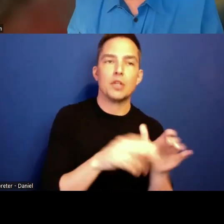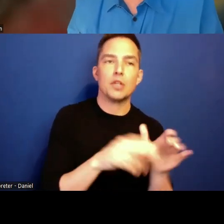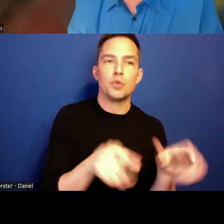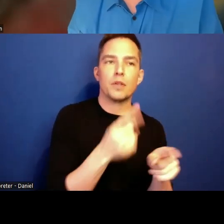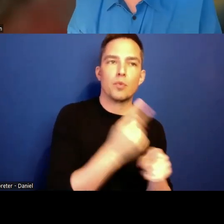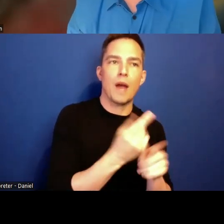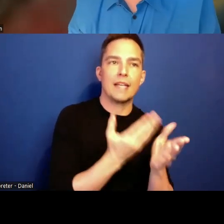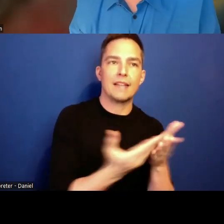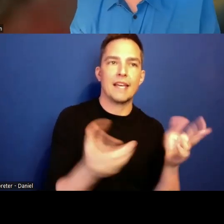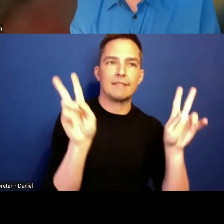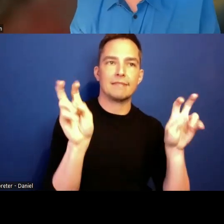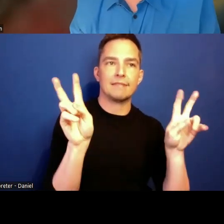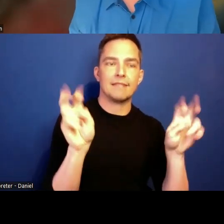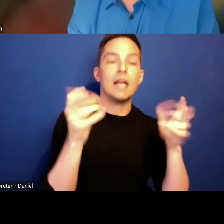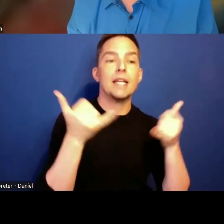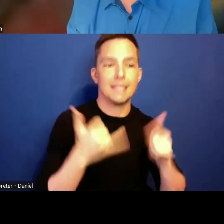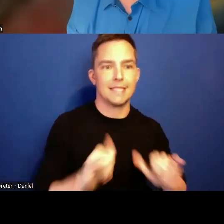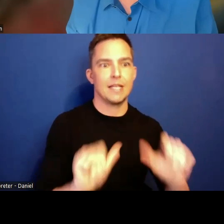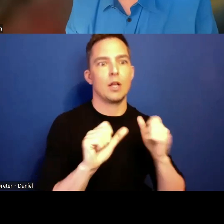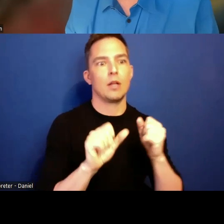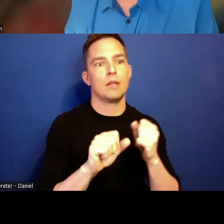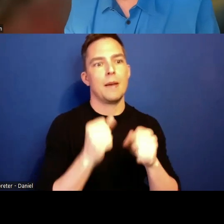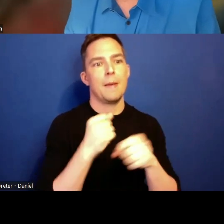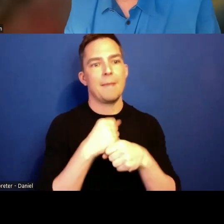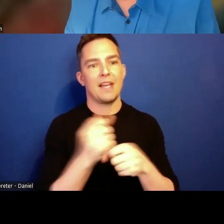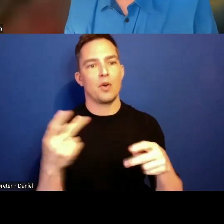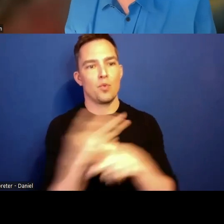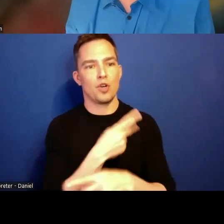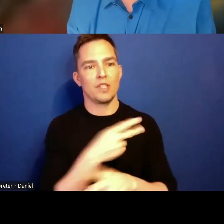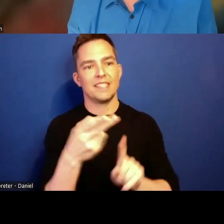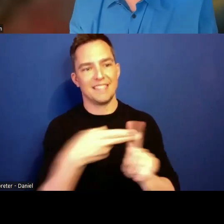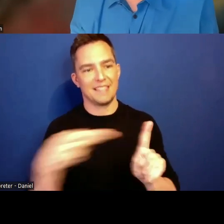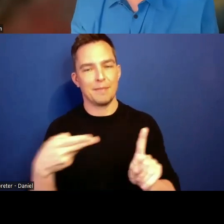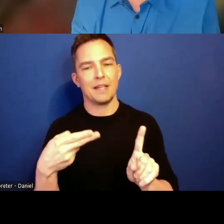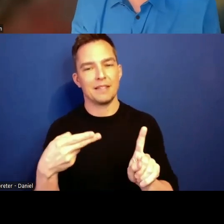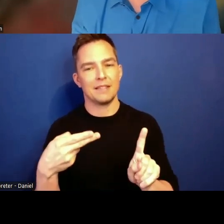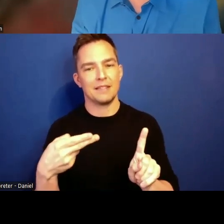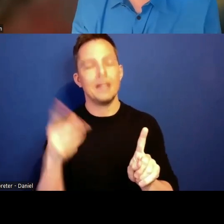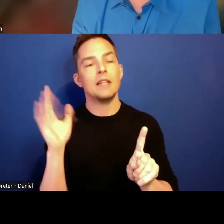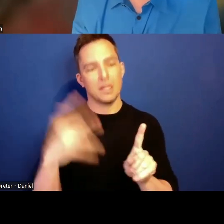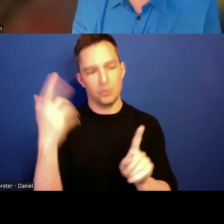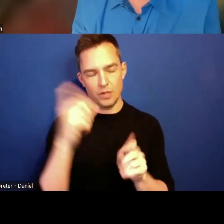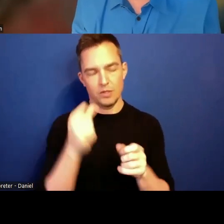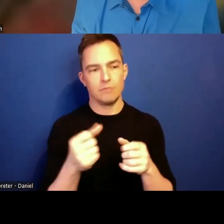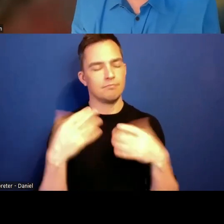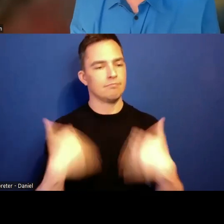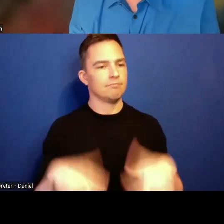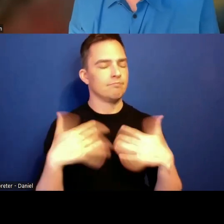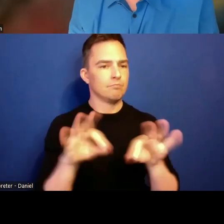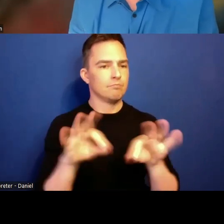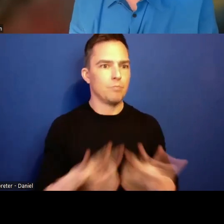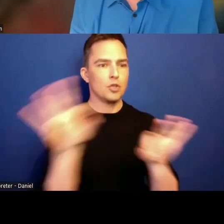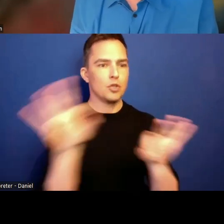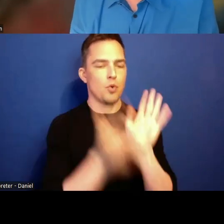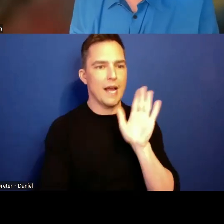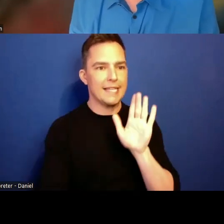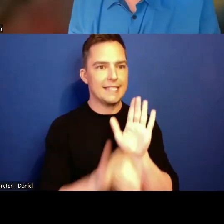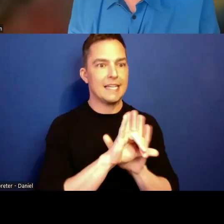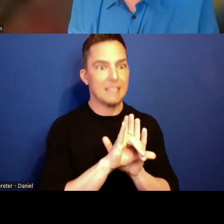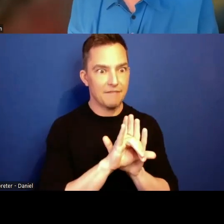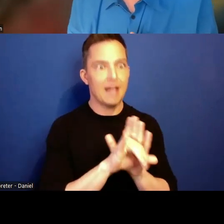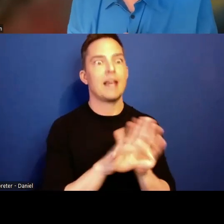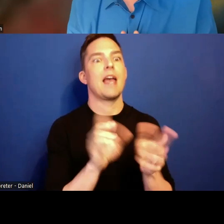thing, and still perpetuating or amplifying stigma. And this is why it's so important for us to identify it and then amend